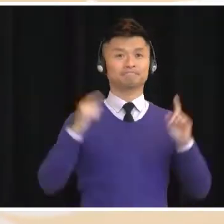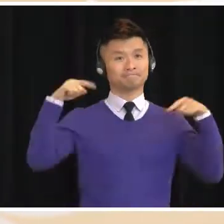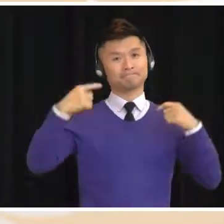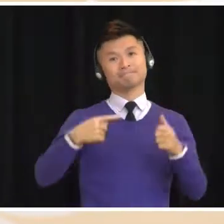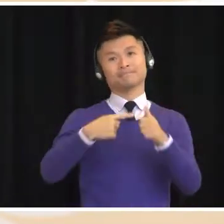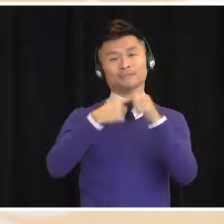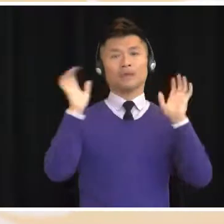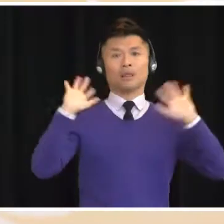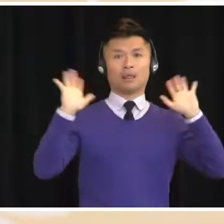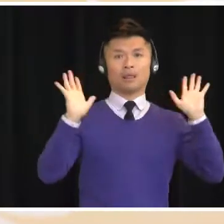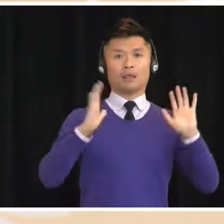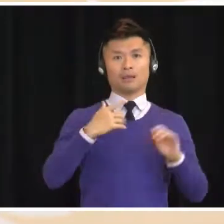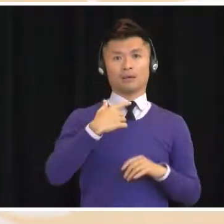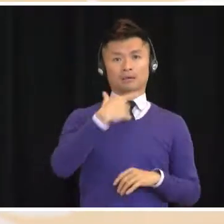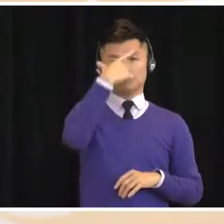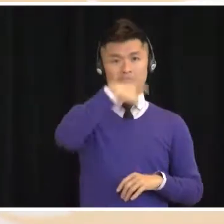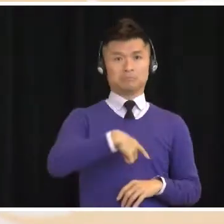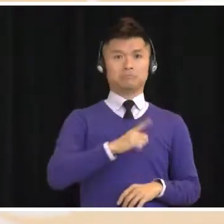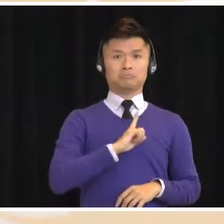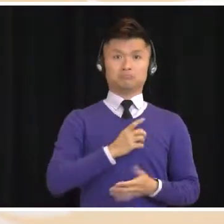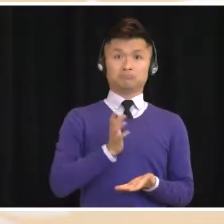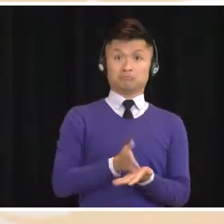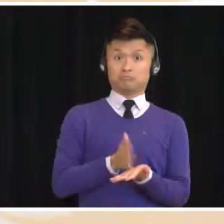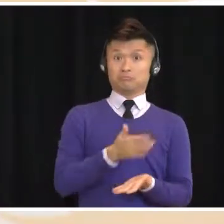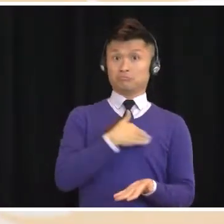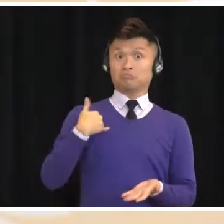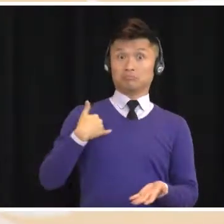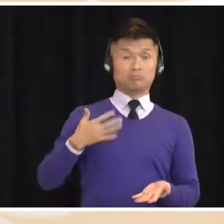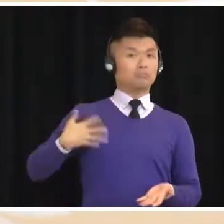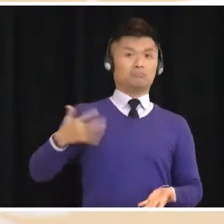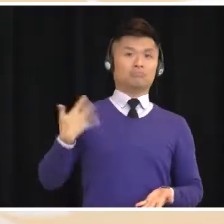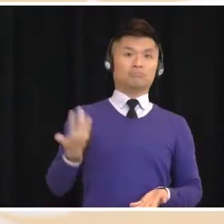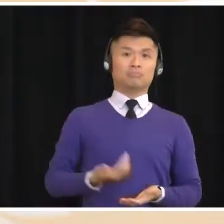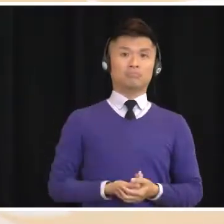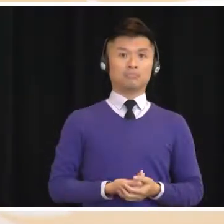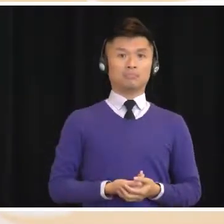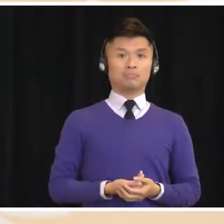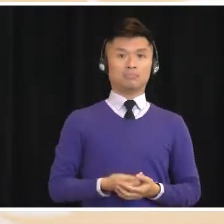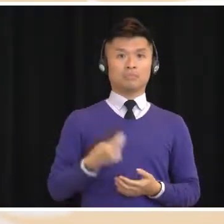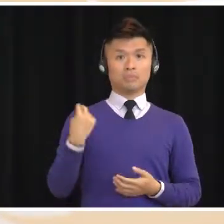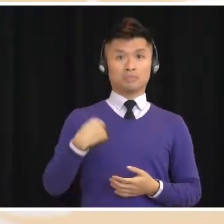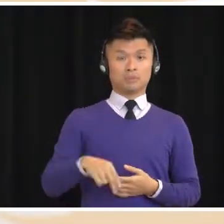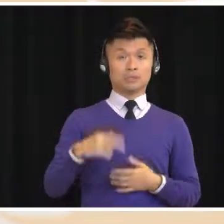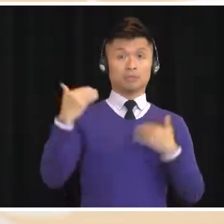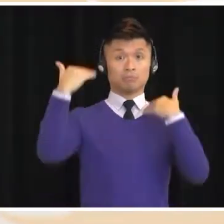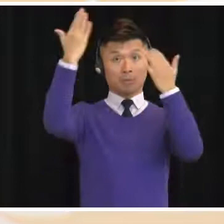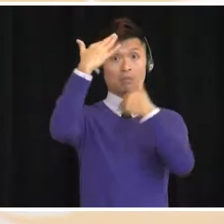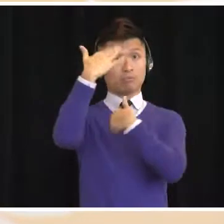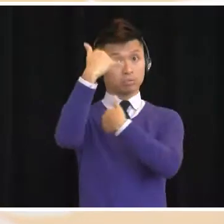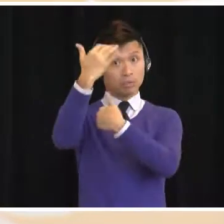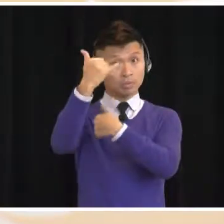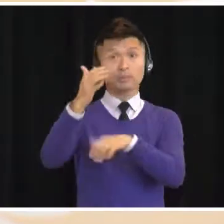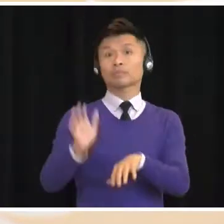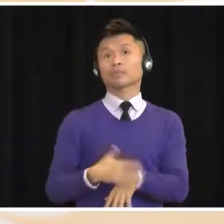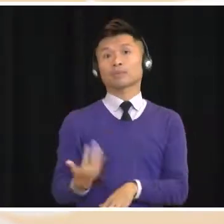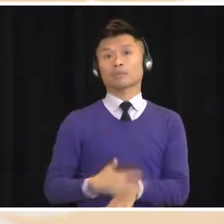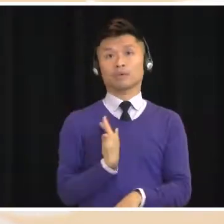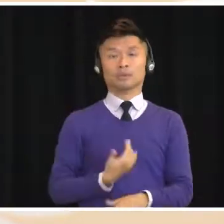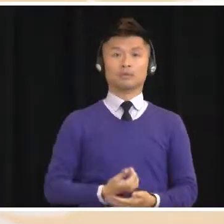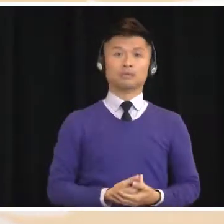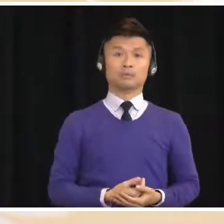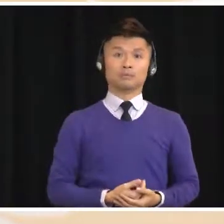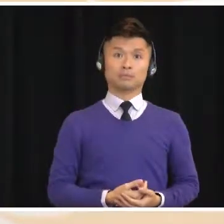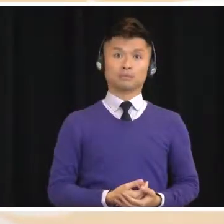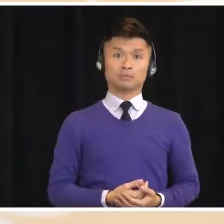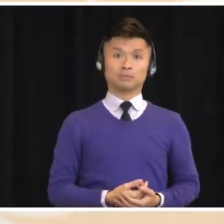express their views and are certainly not invited to come to the court. So if you can give me some specific information on